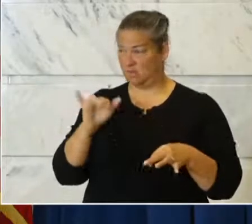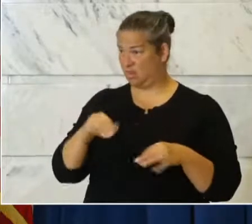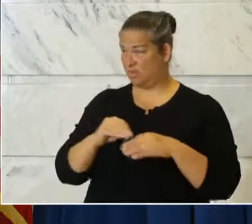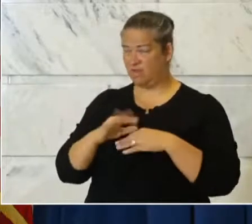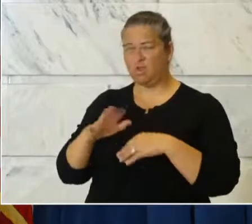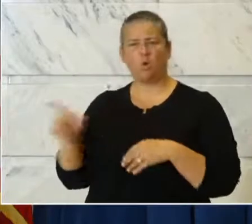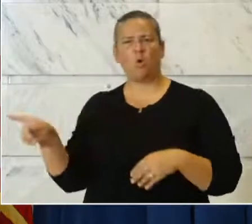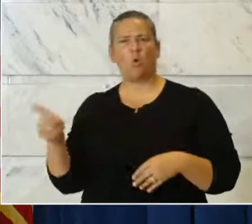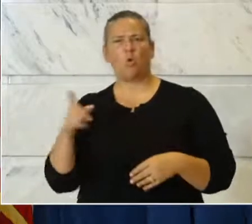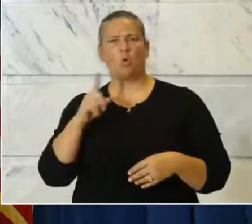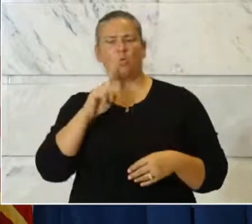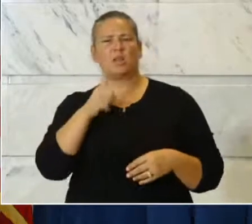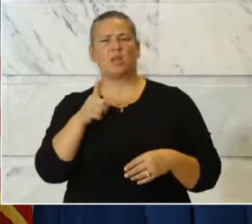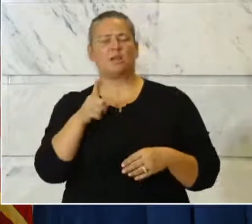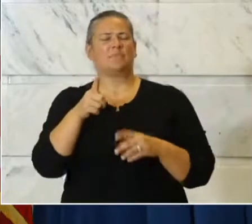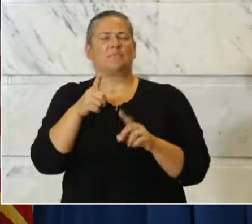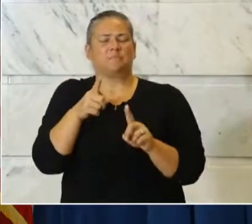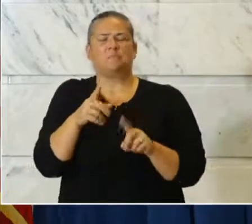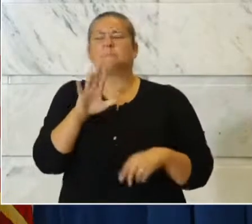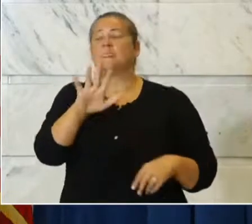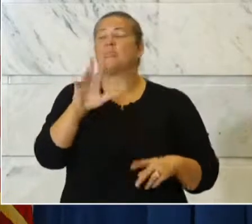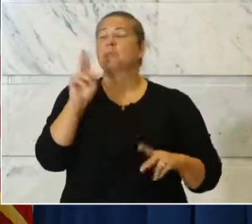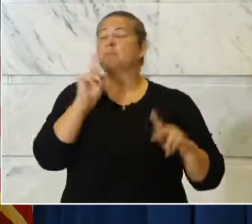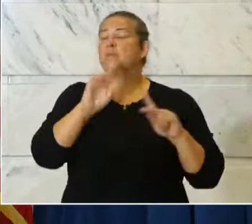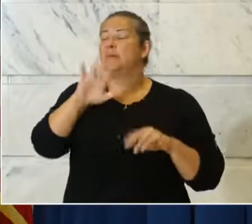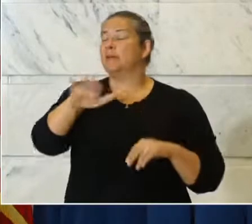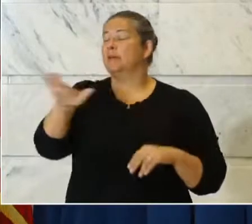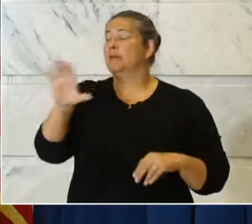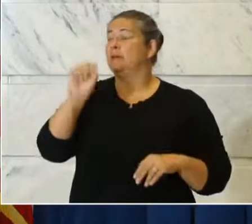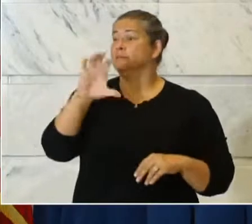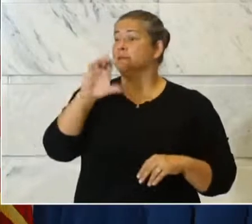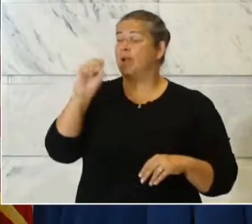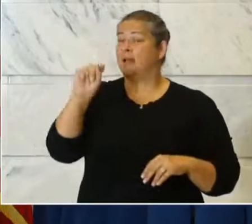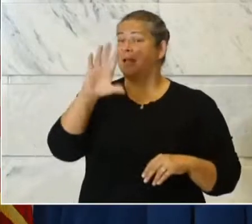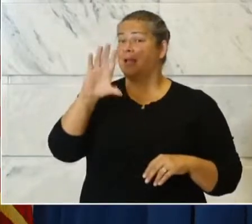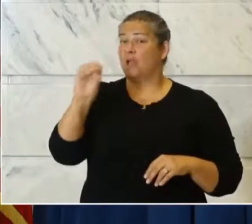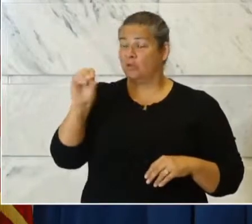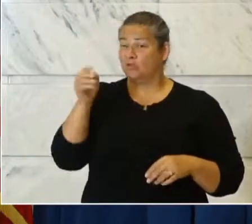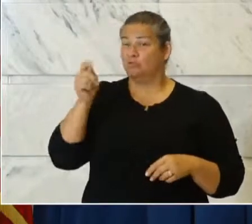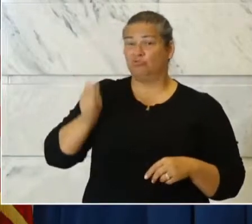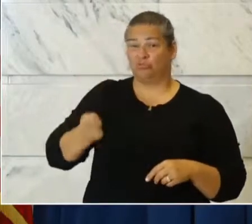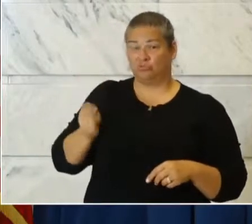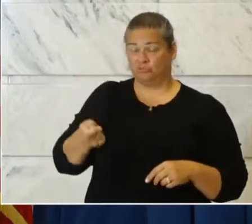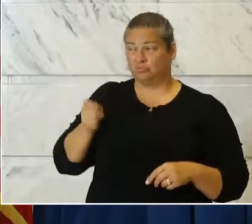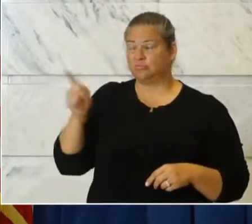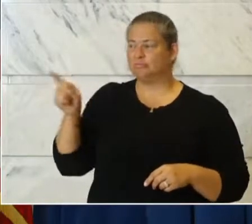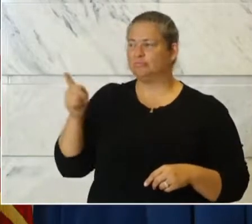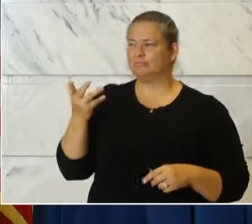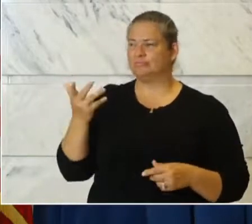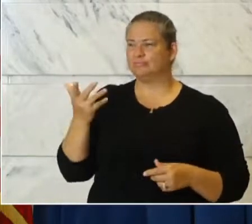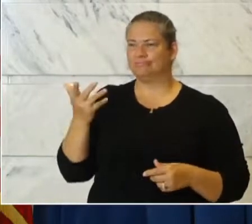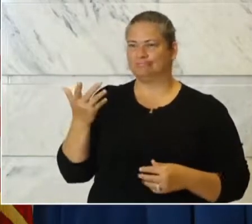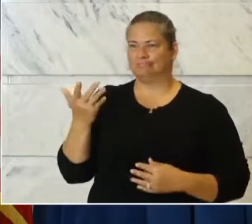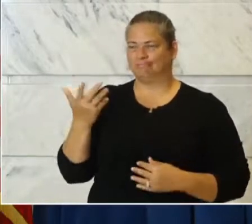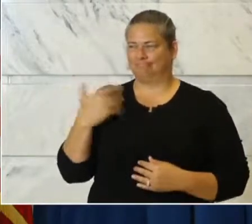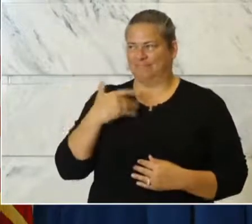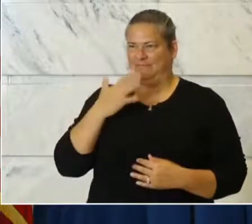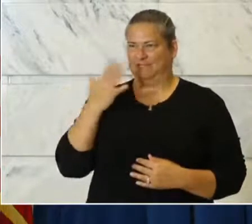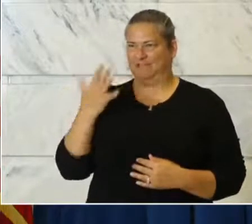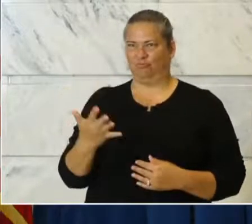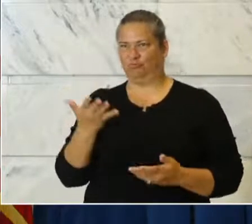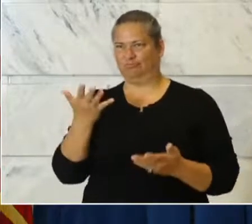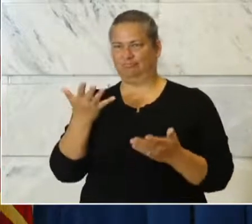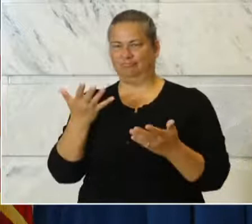it was more than that. So folks, Scott County Circuit Judge, I don't think we've ever been in front of, based on a